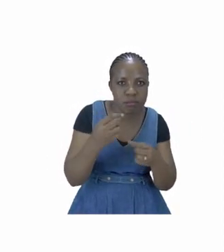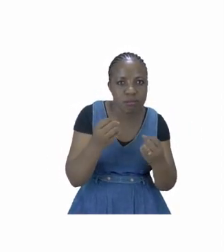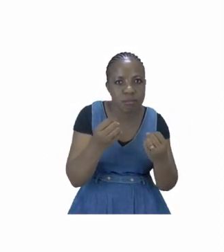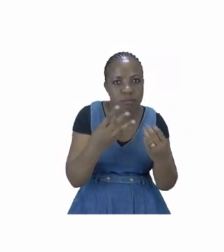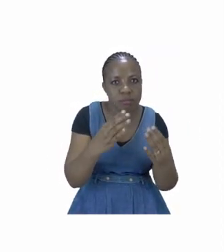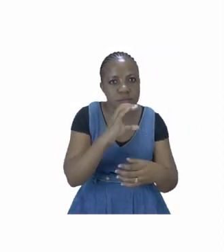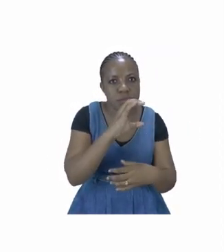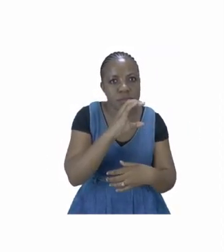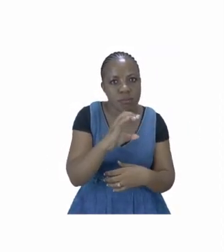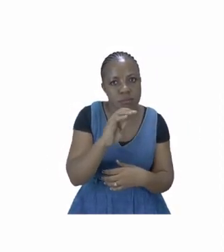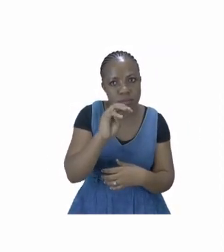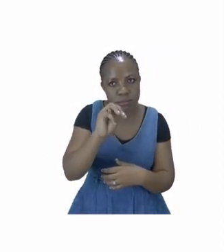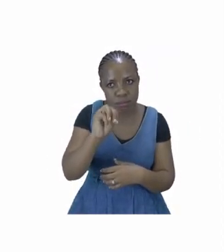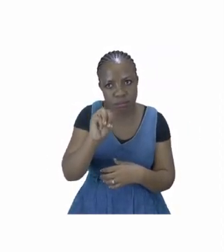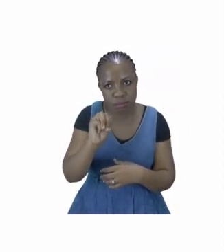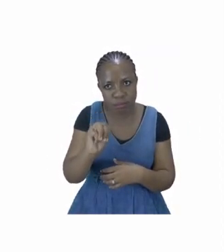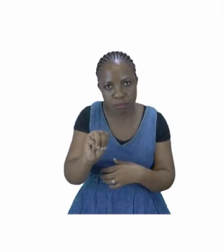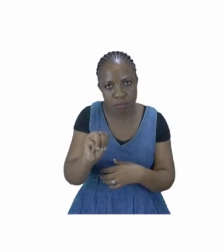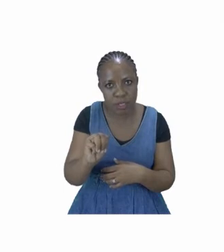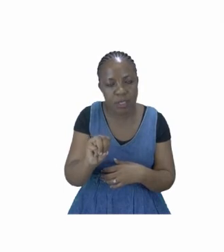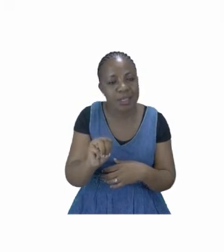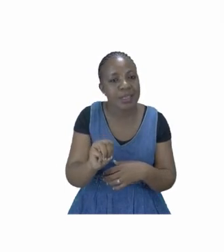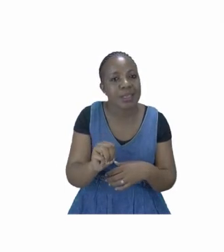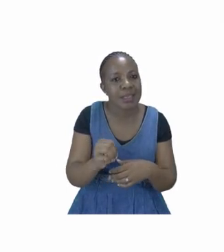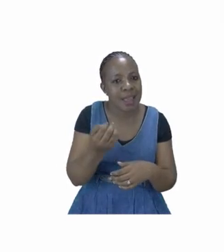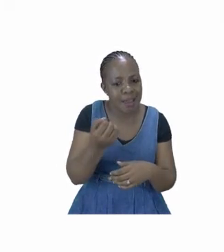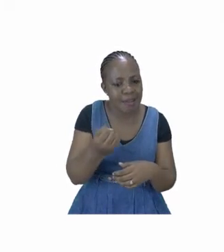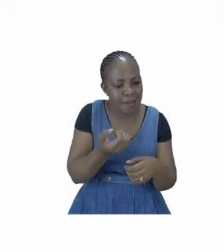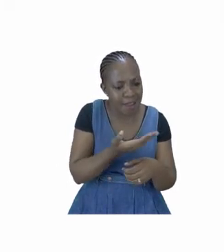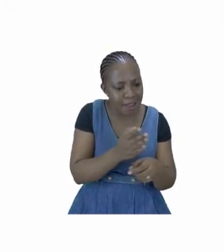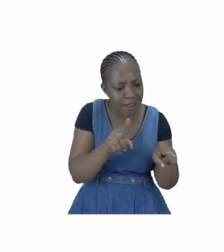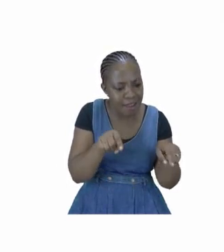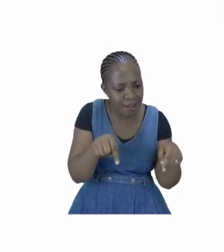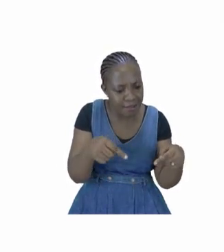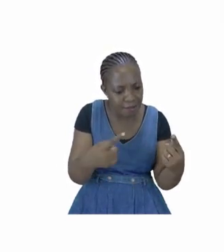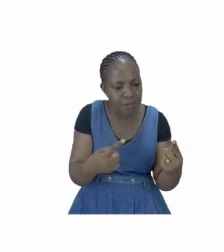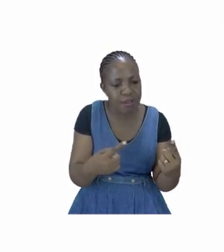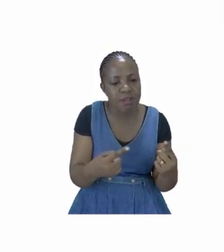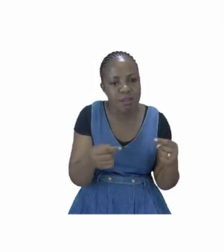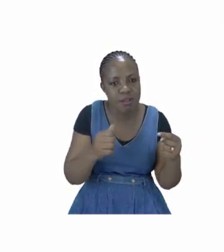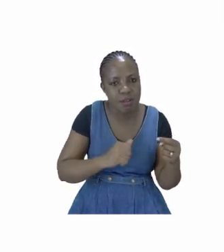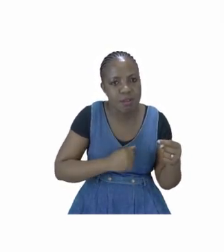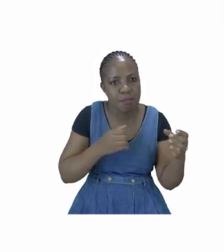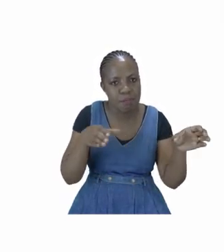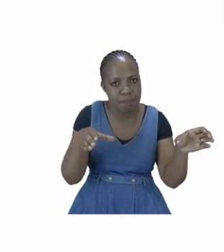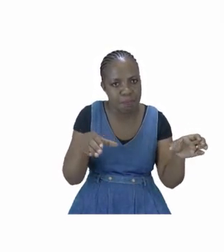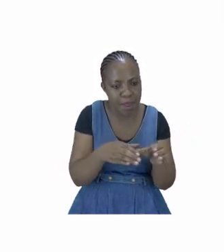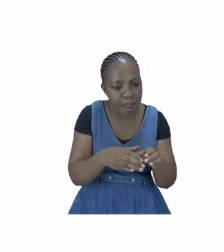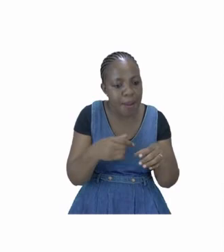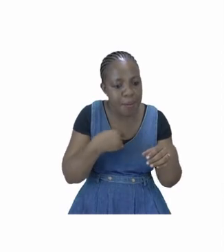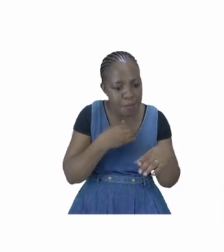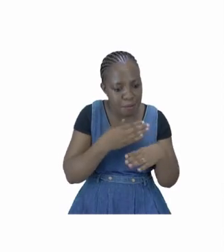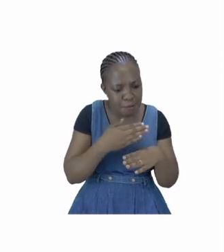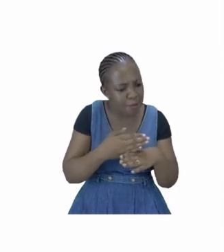I have all of these things, and I will be doing this activity, and I'm sure it'll be fun for you as it will be